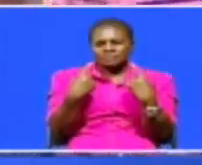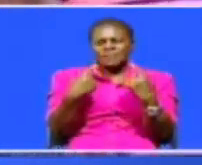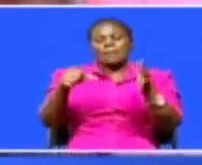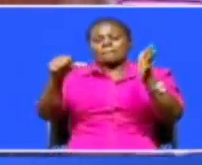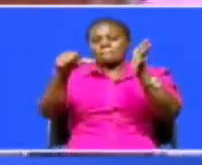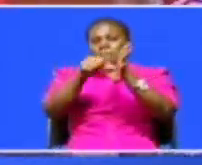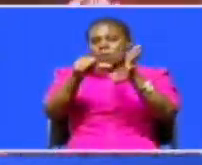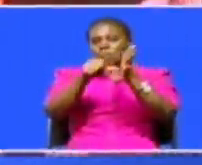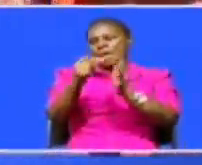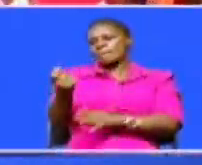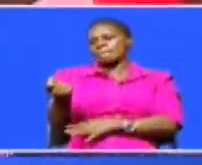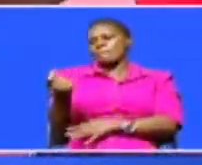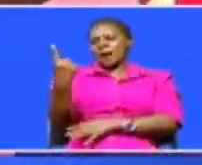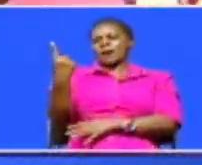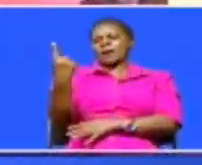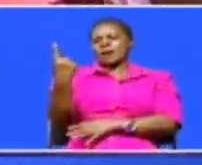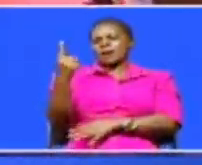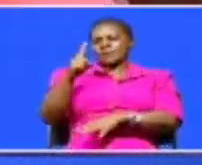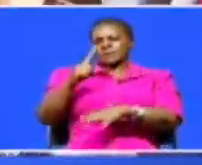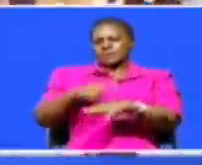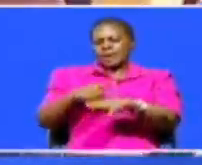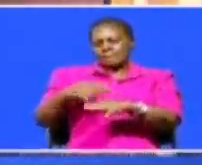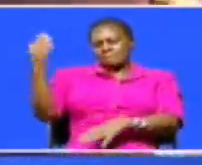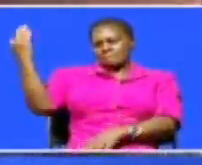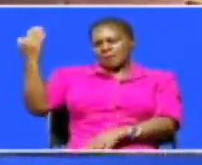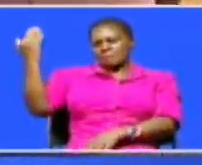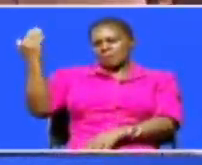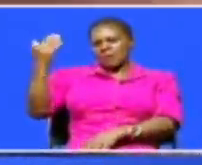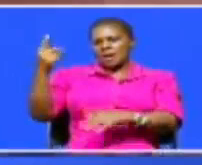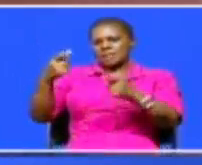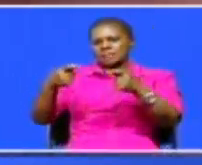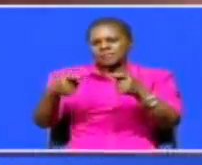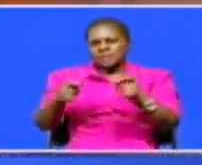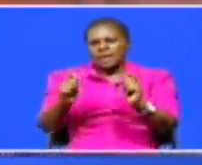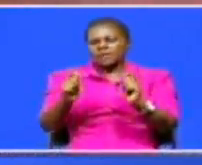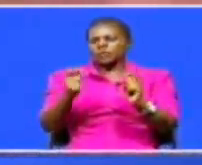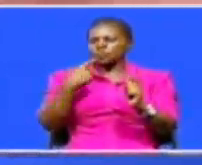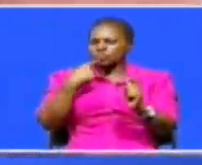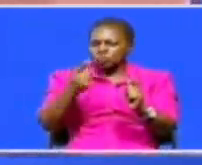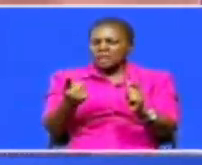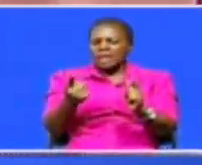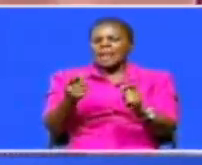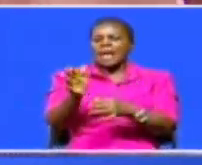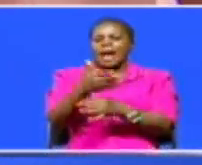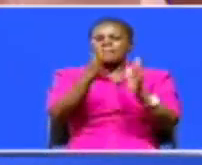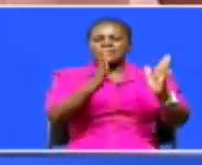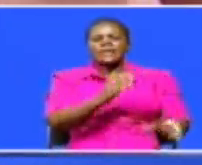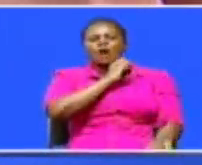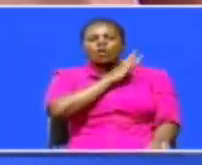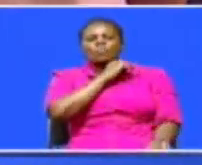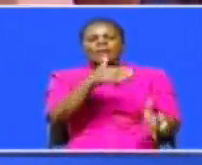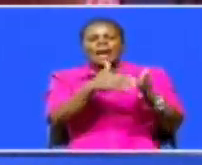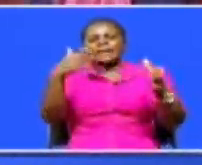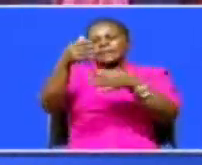Trouble, however, started immediately after McCarter's address, with locals desperately trying to bring to his attention their alleged complaints against the